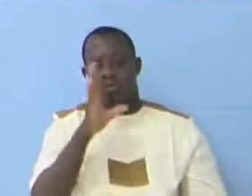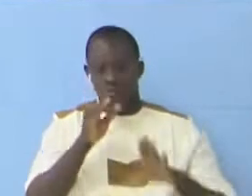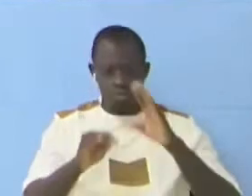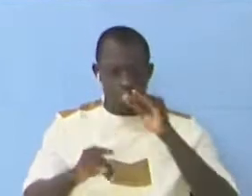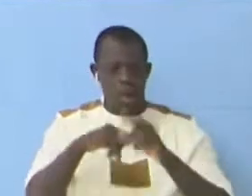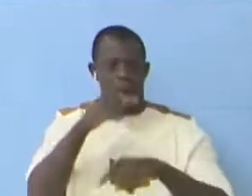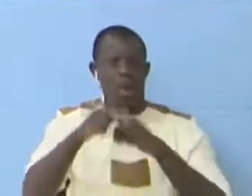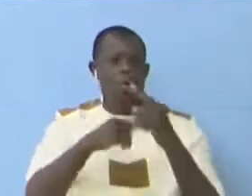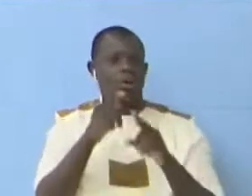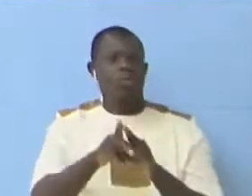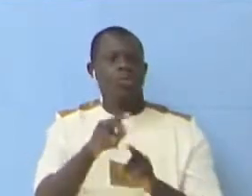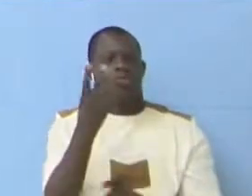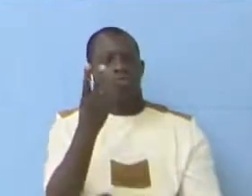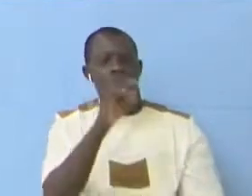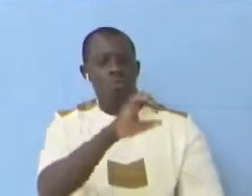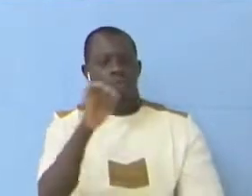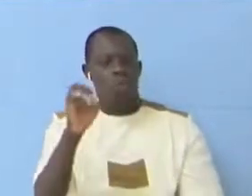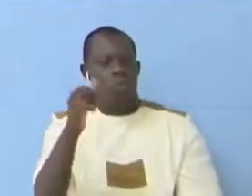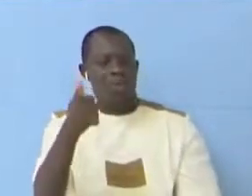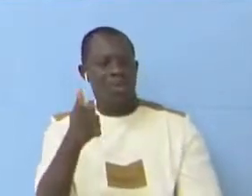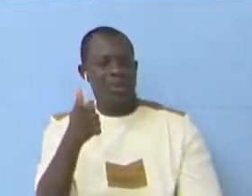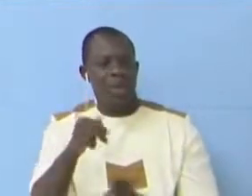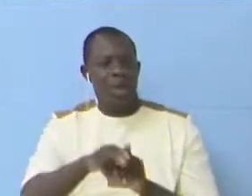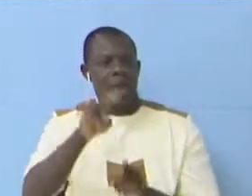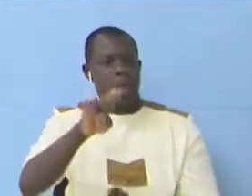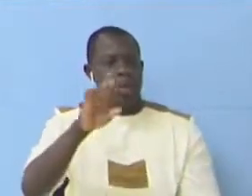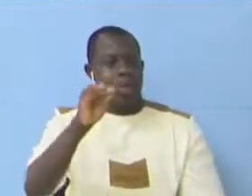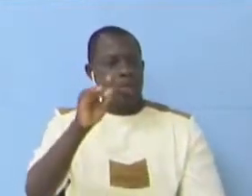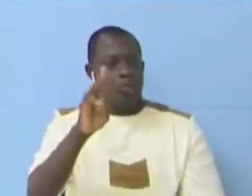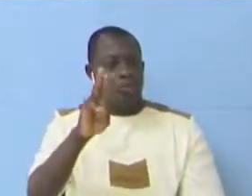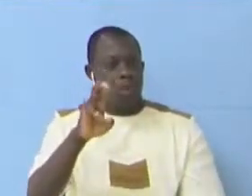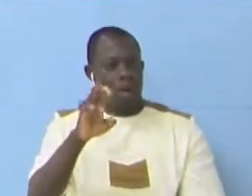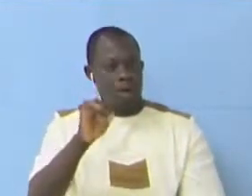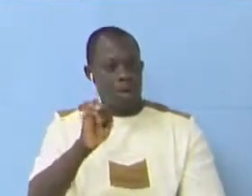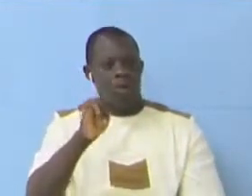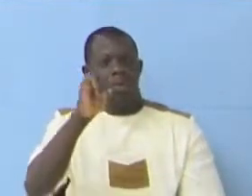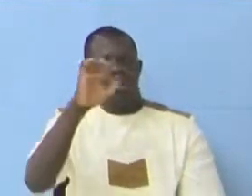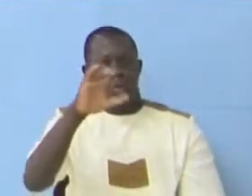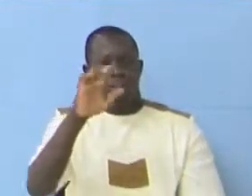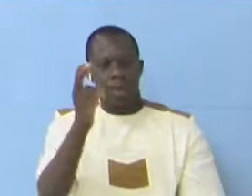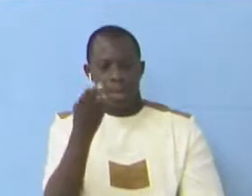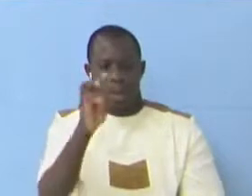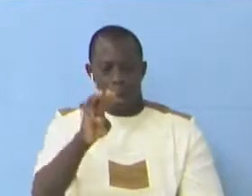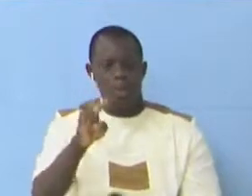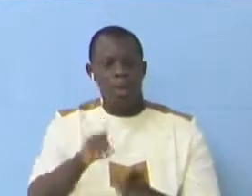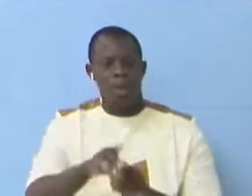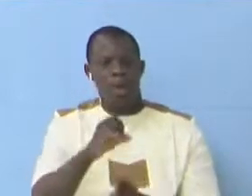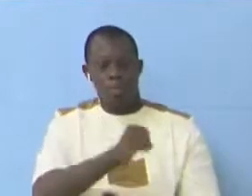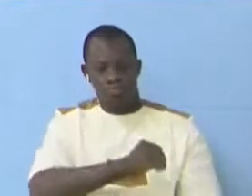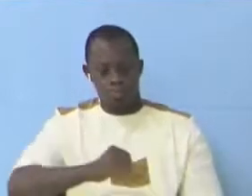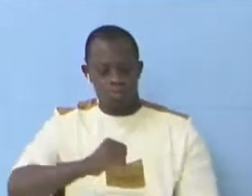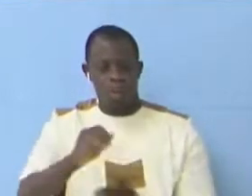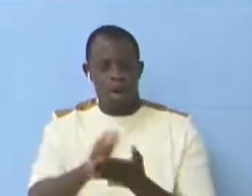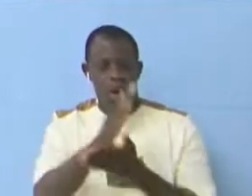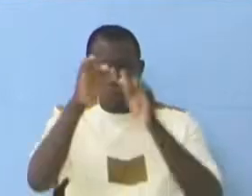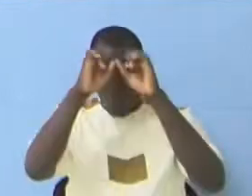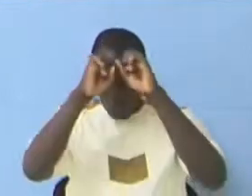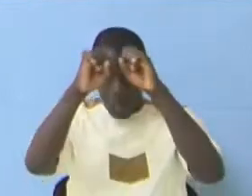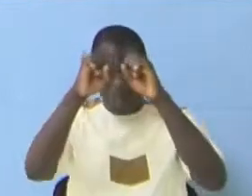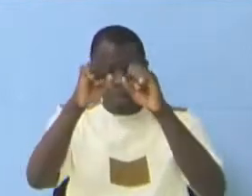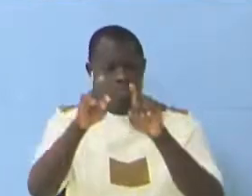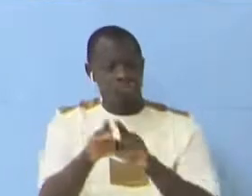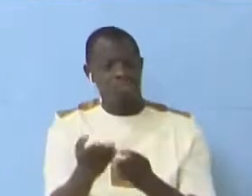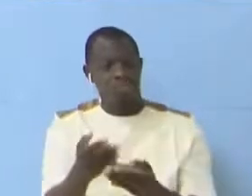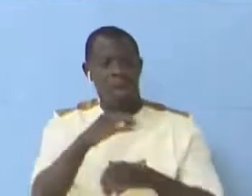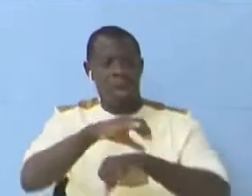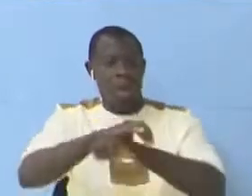the 2006 Ndur Cham coup d'etat and the arrest, torture and detention of the suspects.